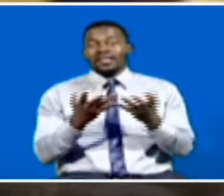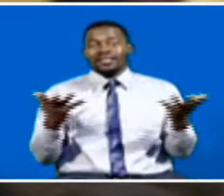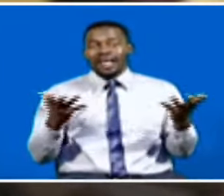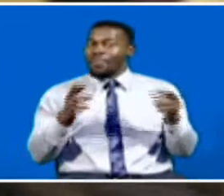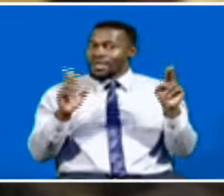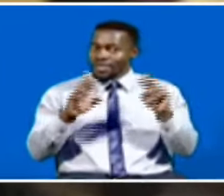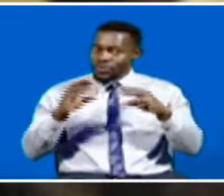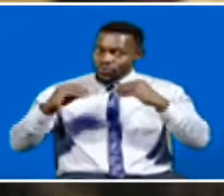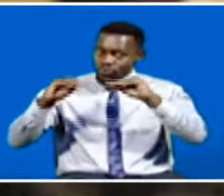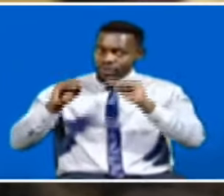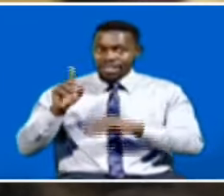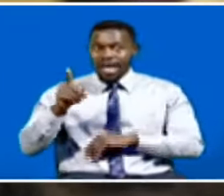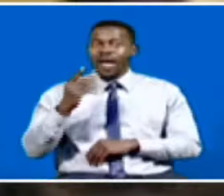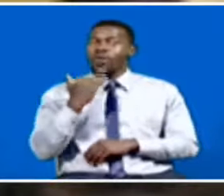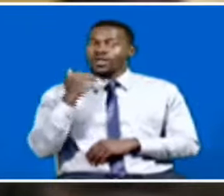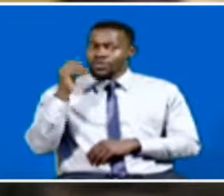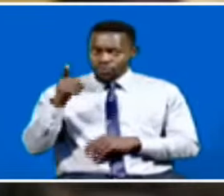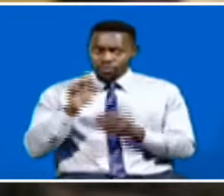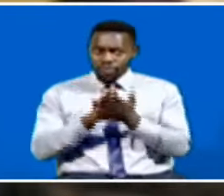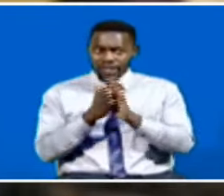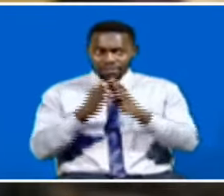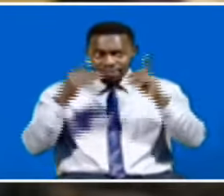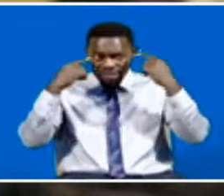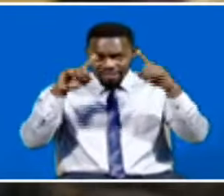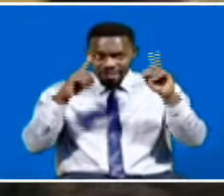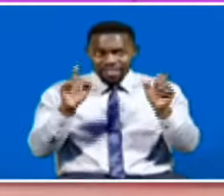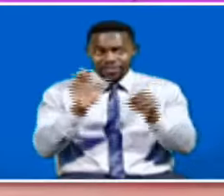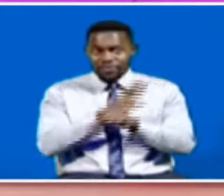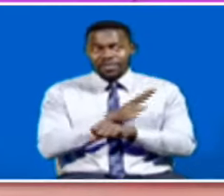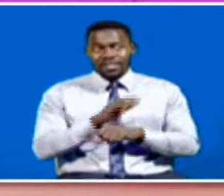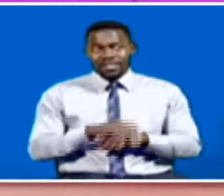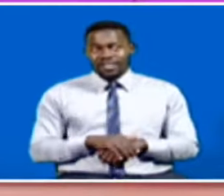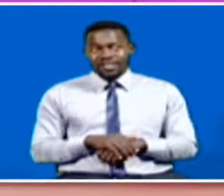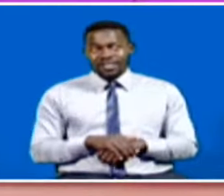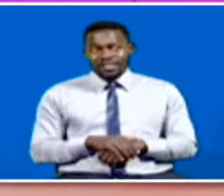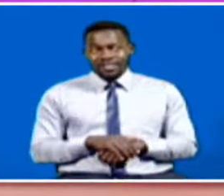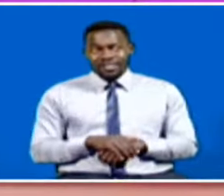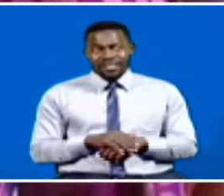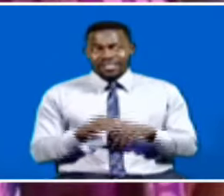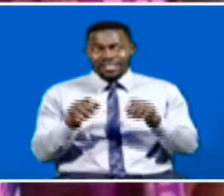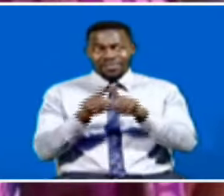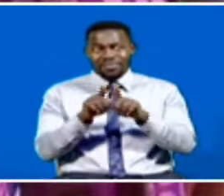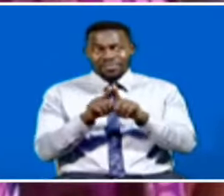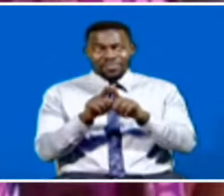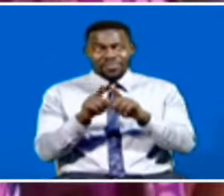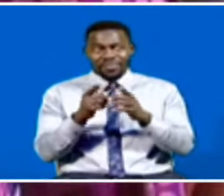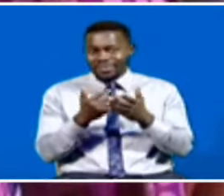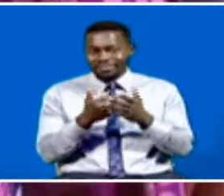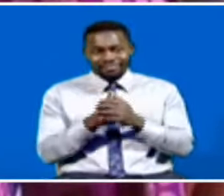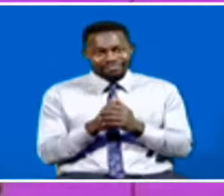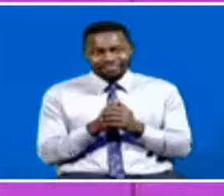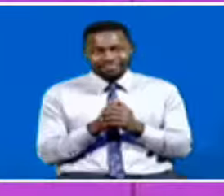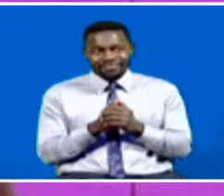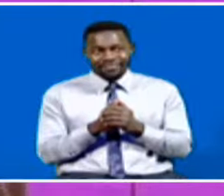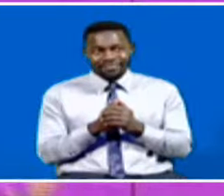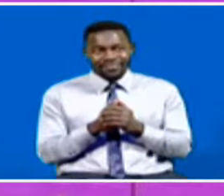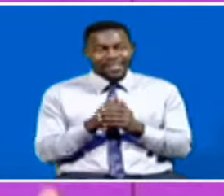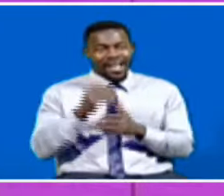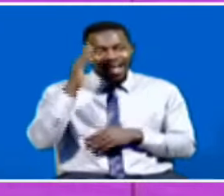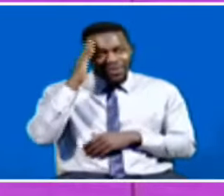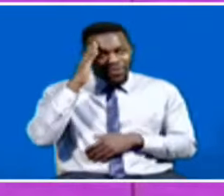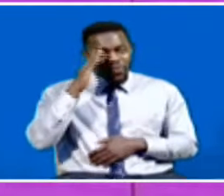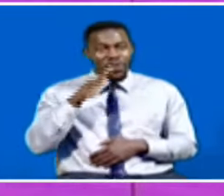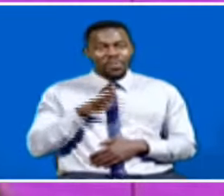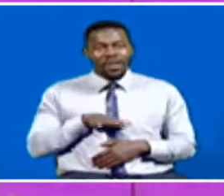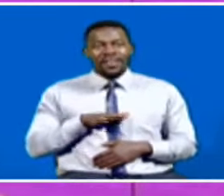because I really wanted her to succeed. And forgive me, Susan, I was hard sometimes on you. Difundi wa mavazi pia. I know women, they